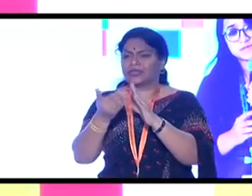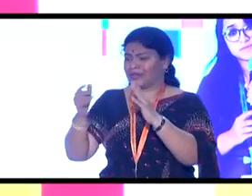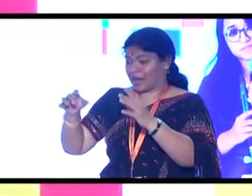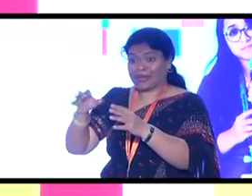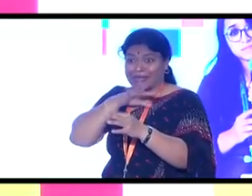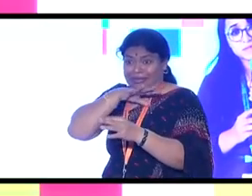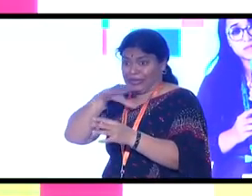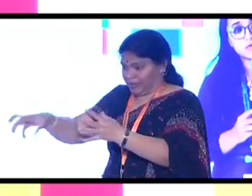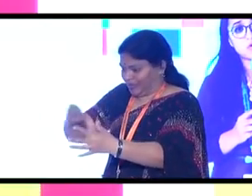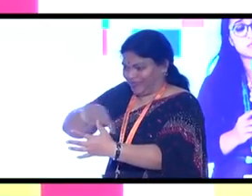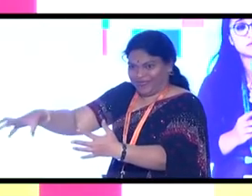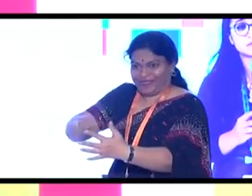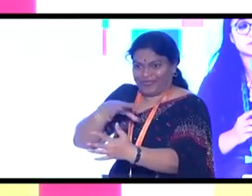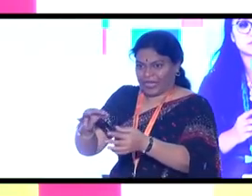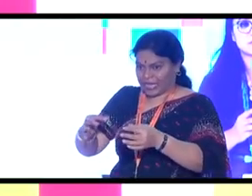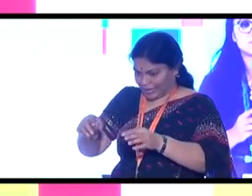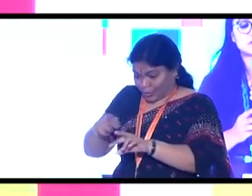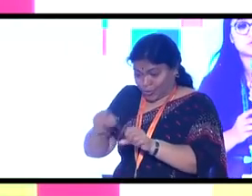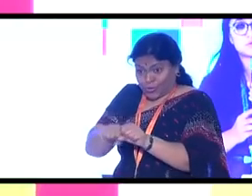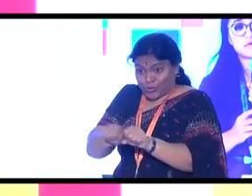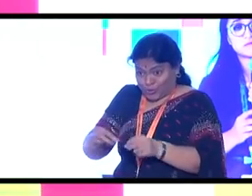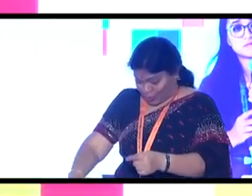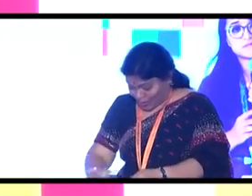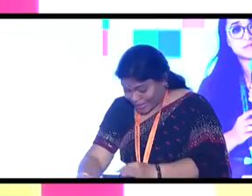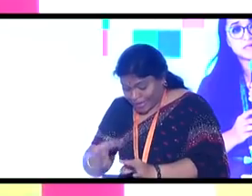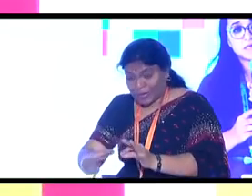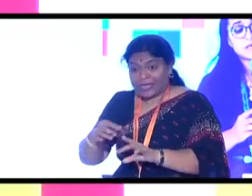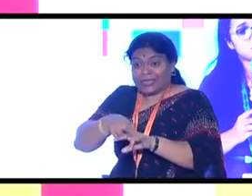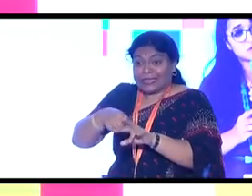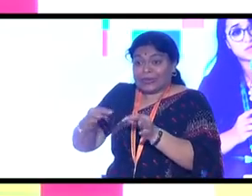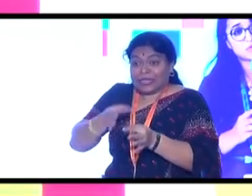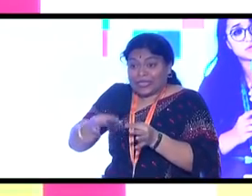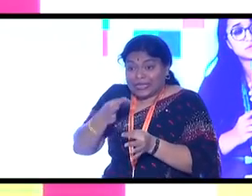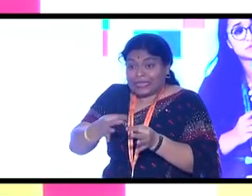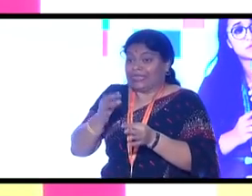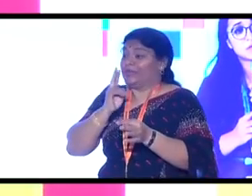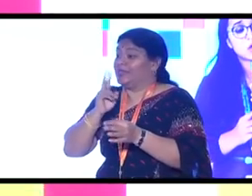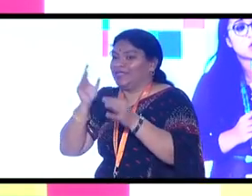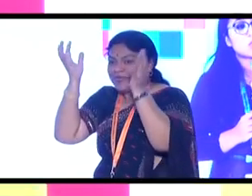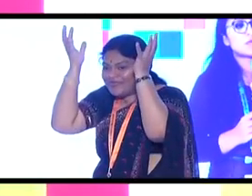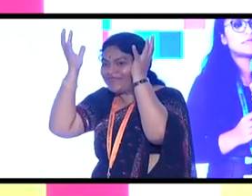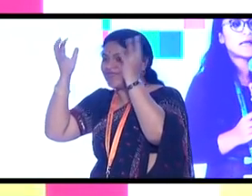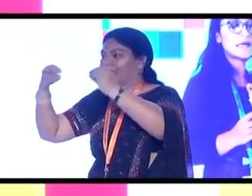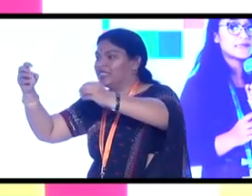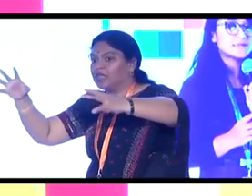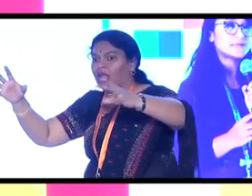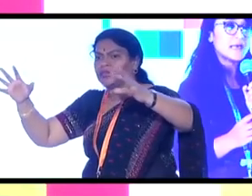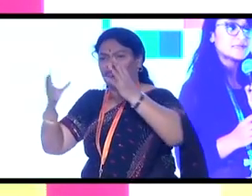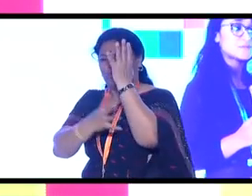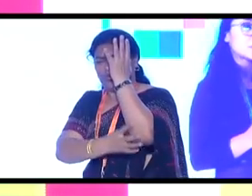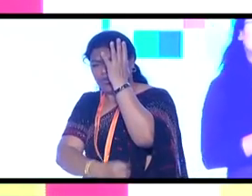pickers, the cobblers, the vegetable vendors, and rickshaw pullers, where the